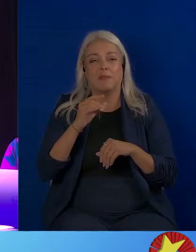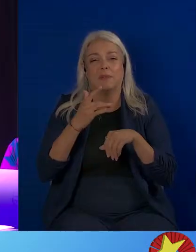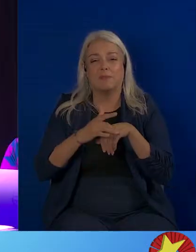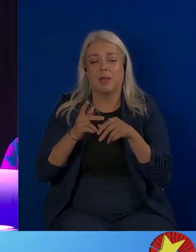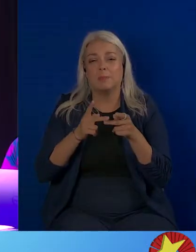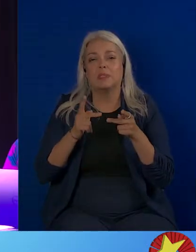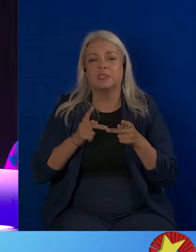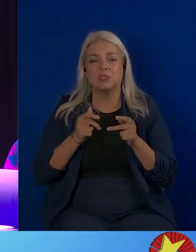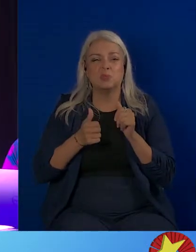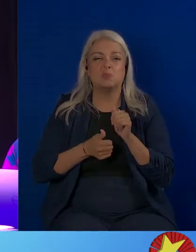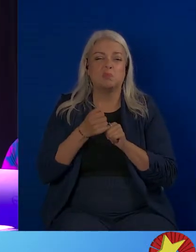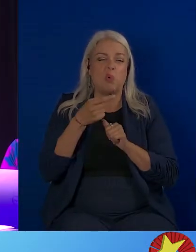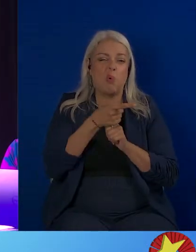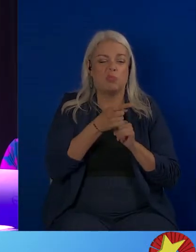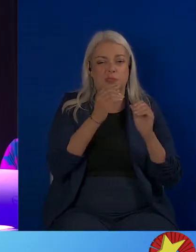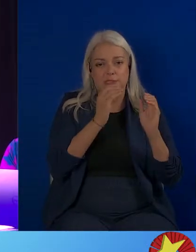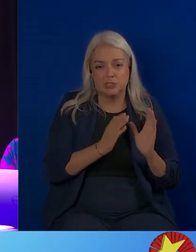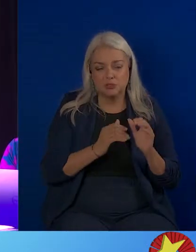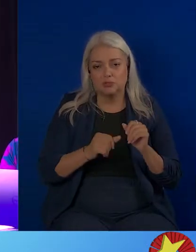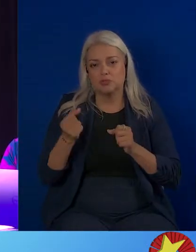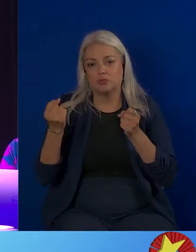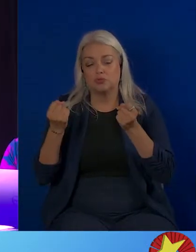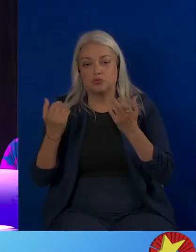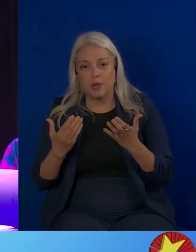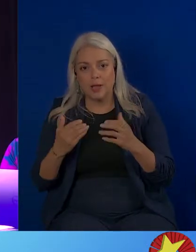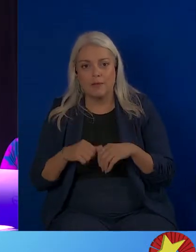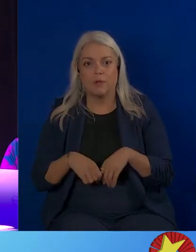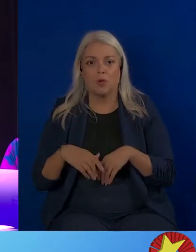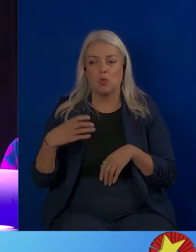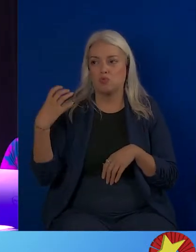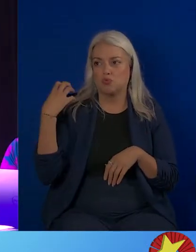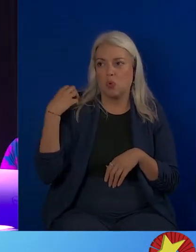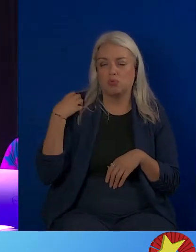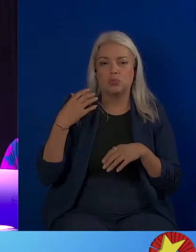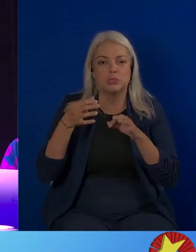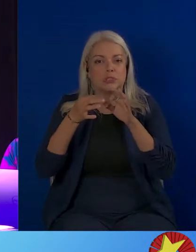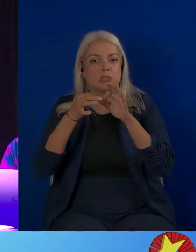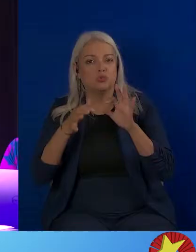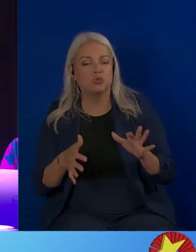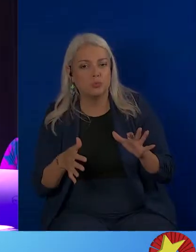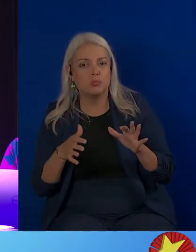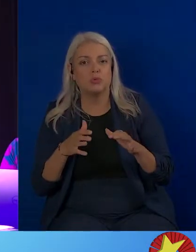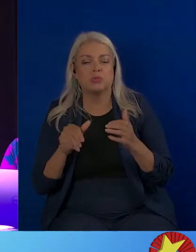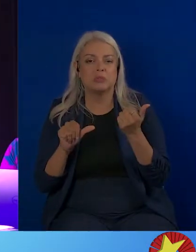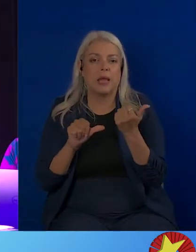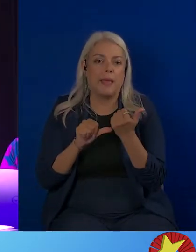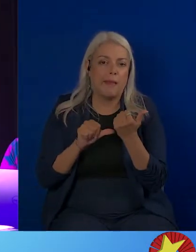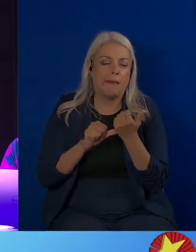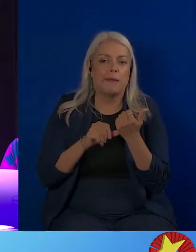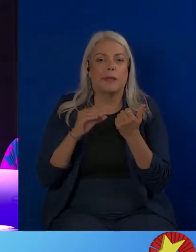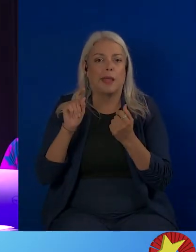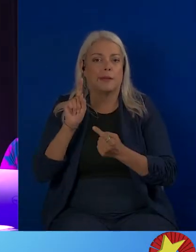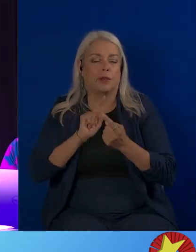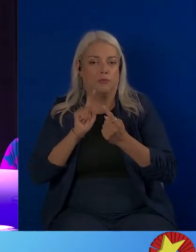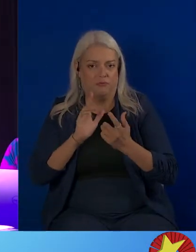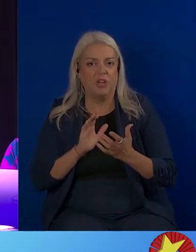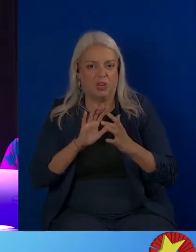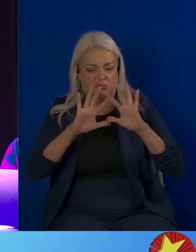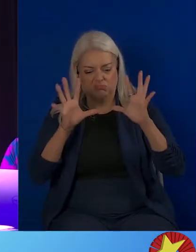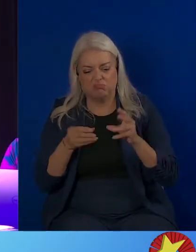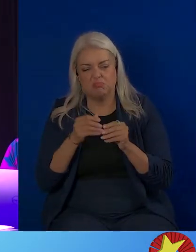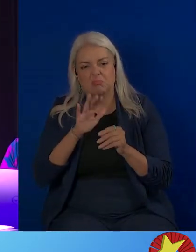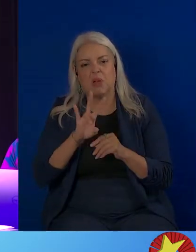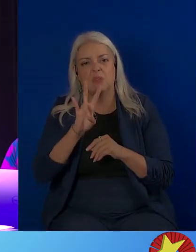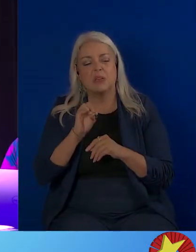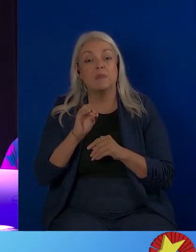of teachers, drivers, athletic coaches, interpreters, aides, and interveners. So our